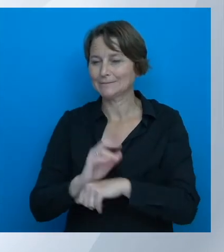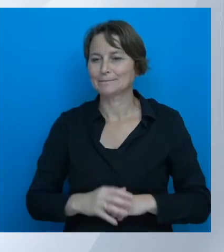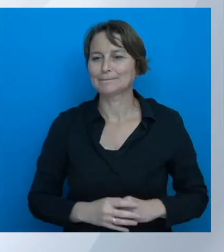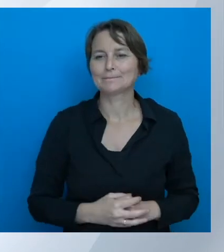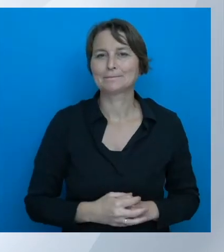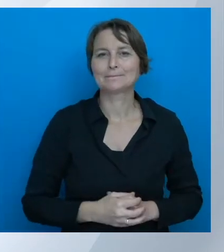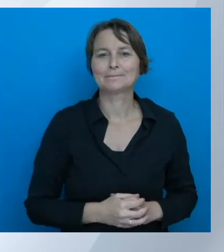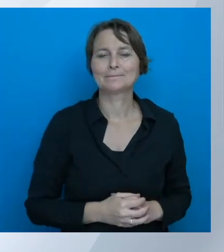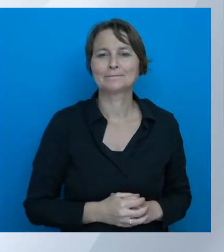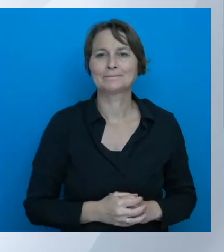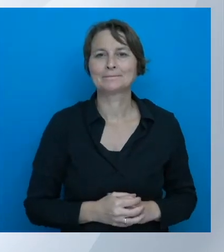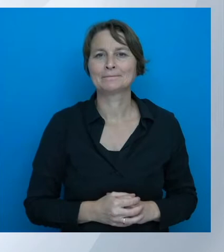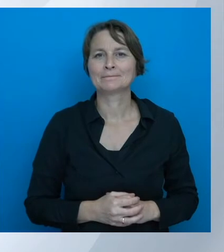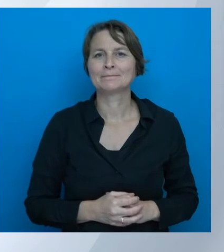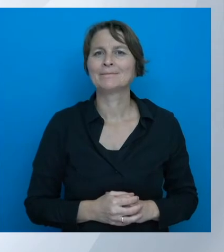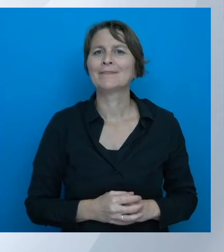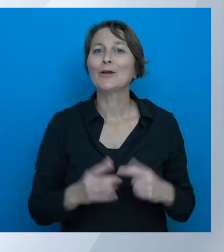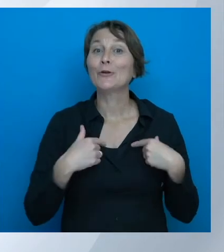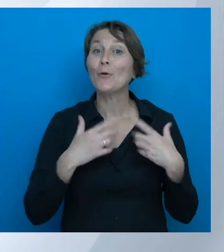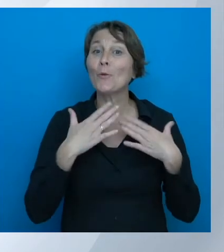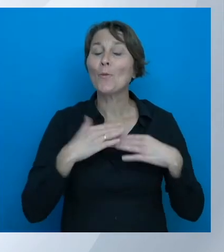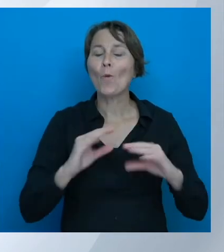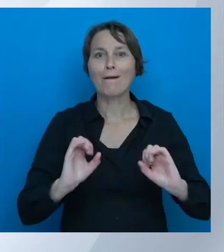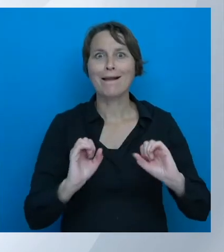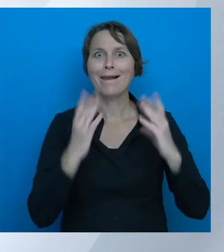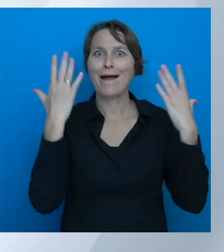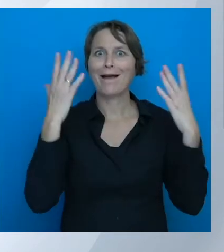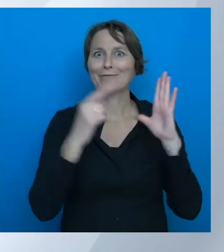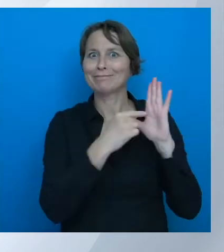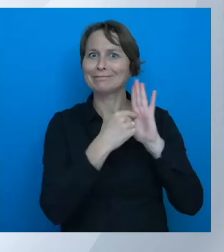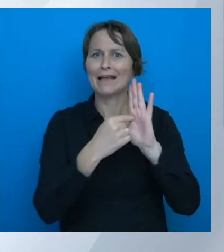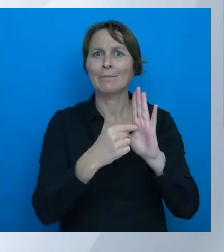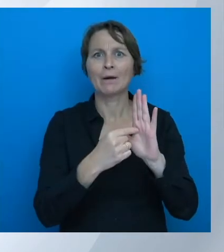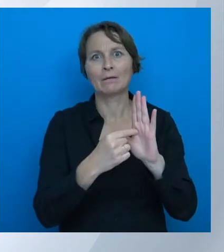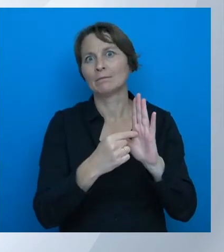Always when you're trying to do a live demo, things take much longer than when you're practicing.